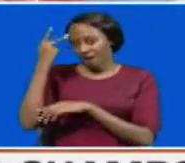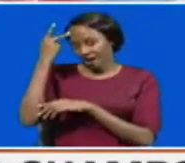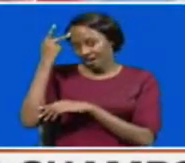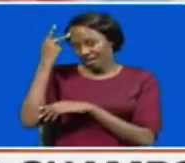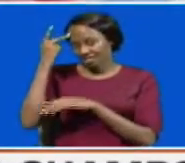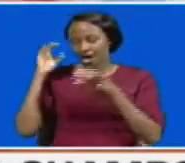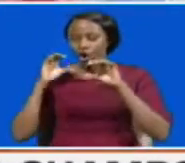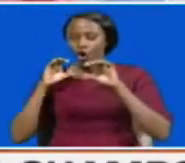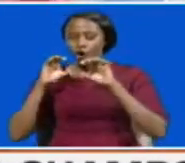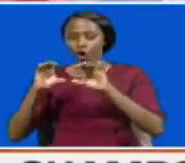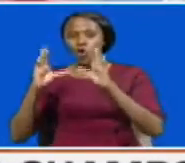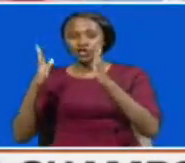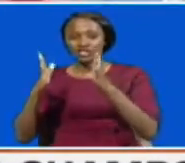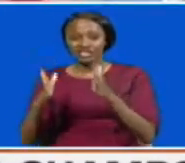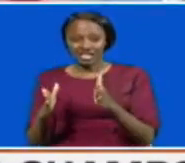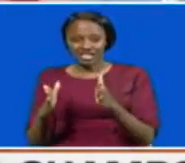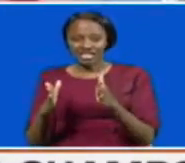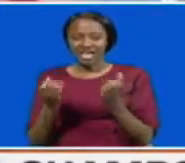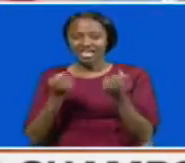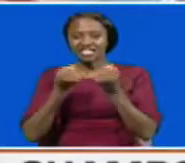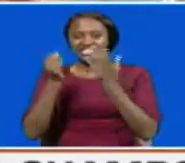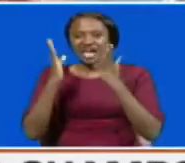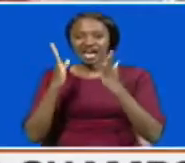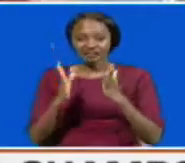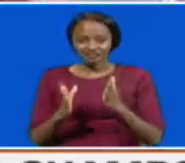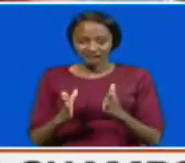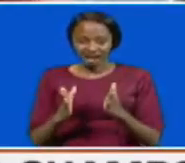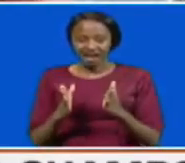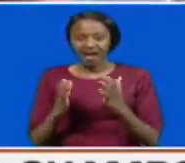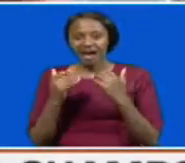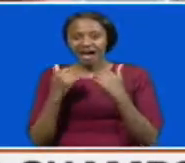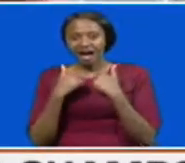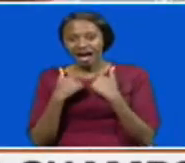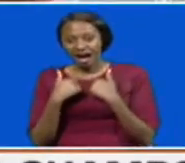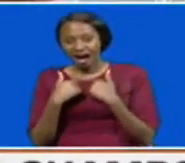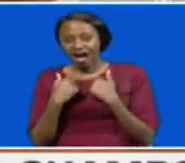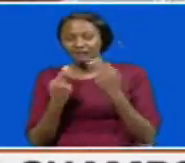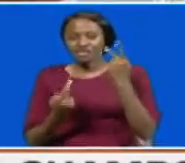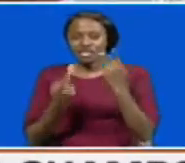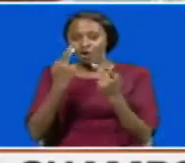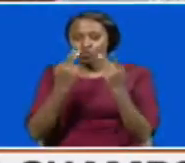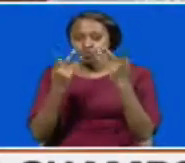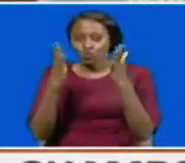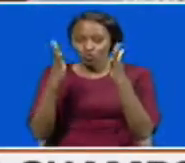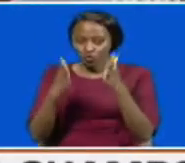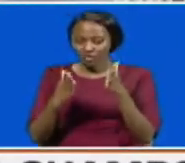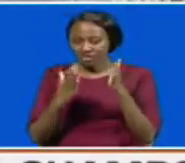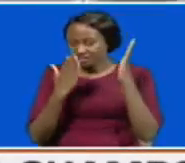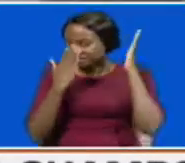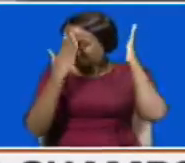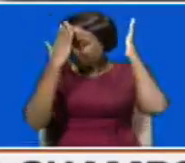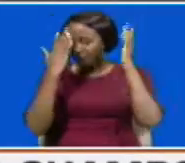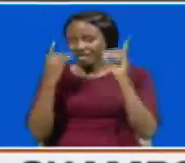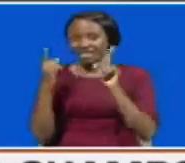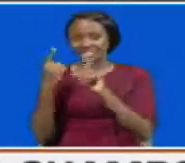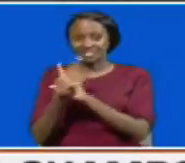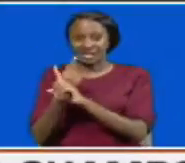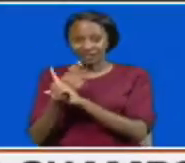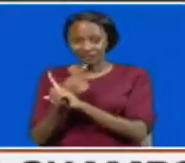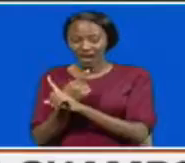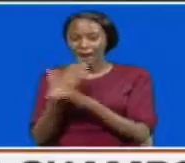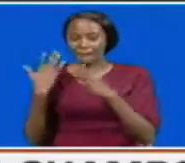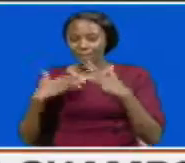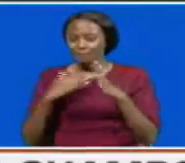coaches, the drivers who come in with the buses here, the cooks, the arbiters, Chess